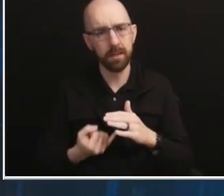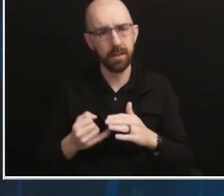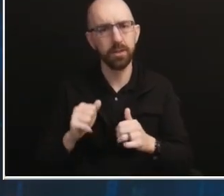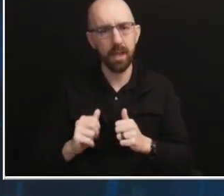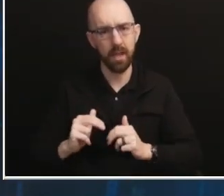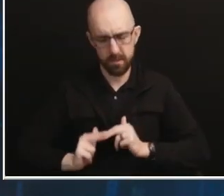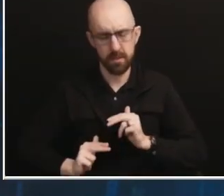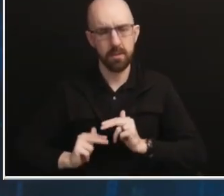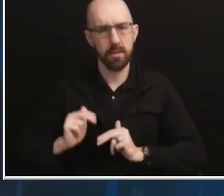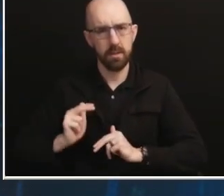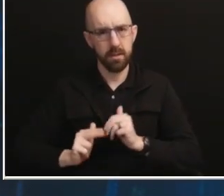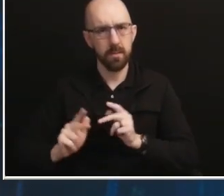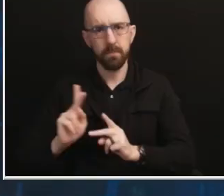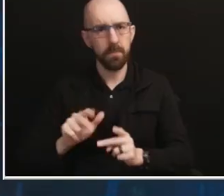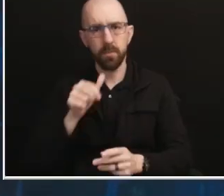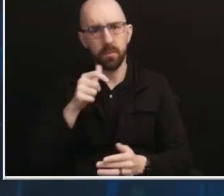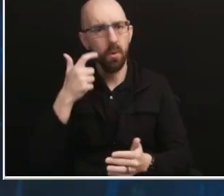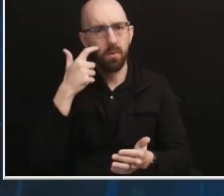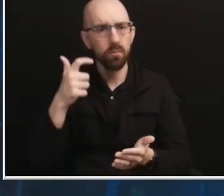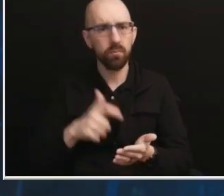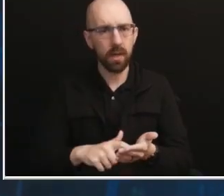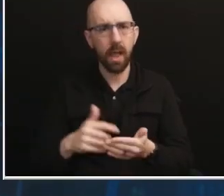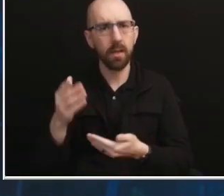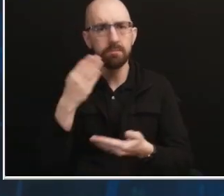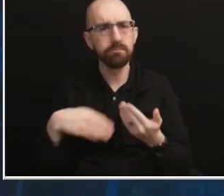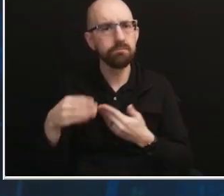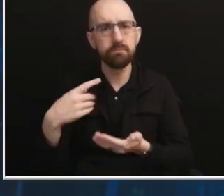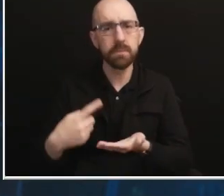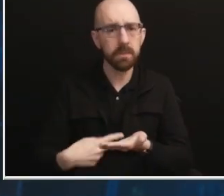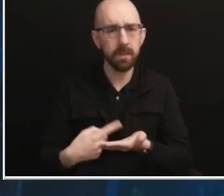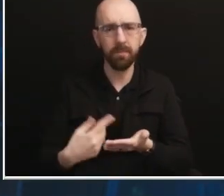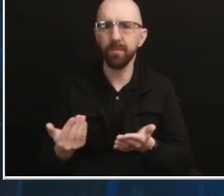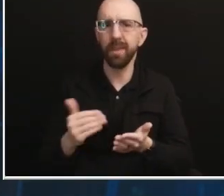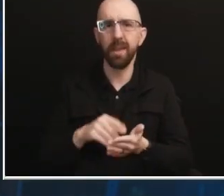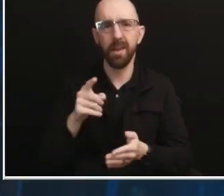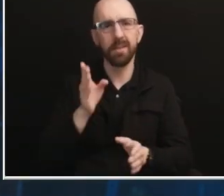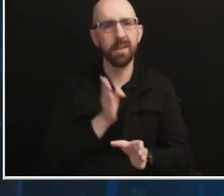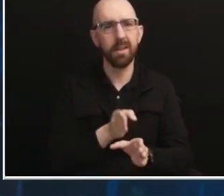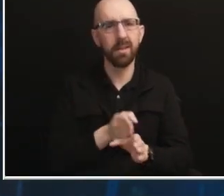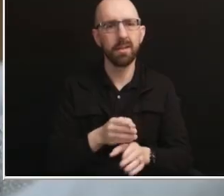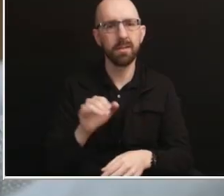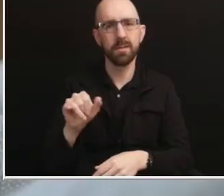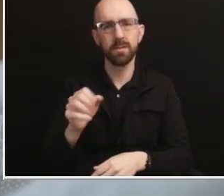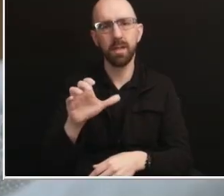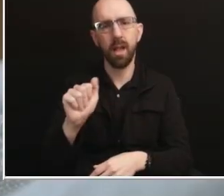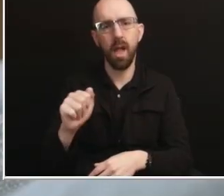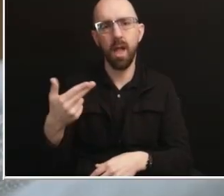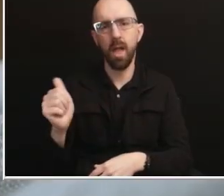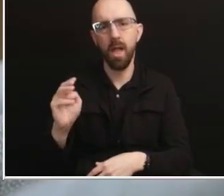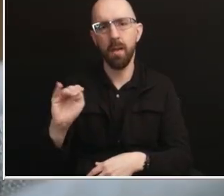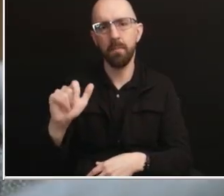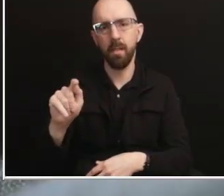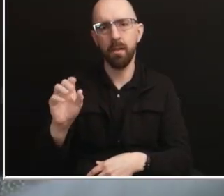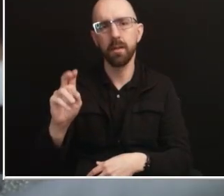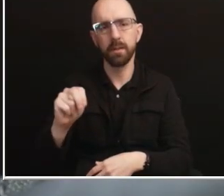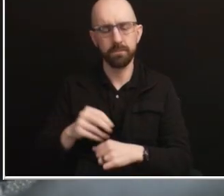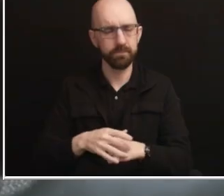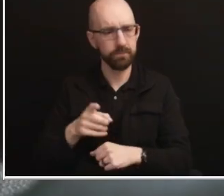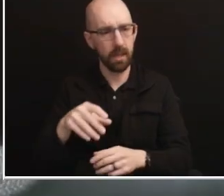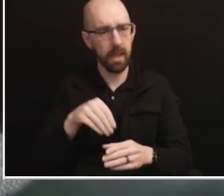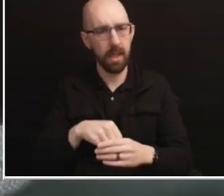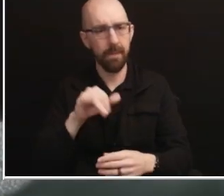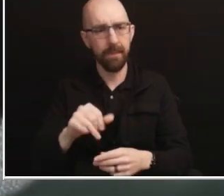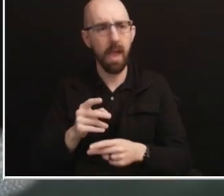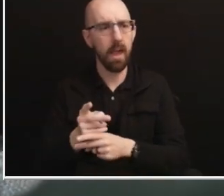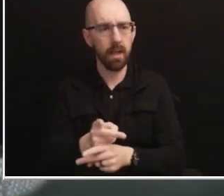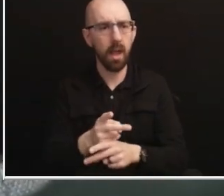in ways that people don't always recognize. Once again, here is psychologist Jessica Hamilton. As they are in that caregiving role for